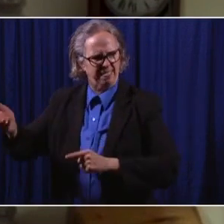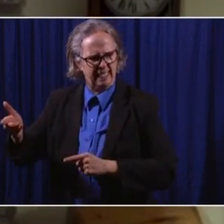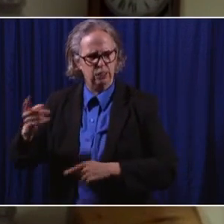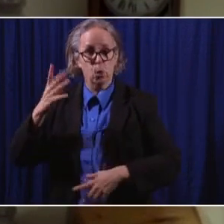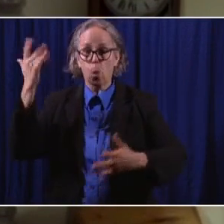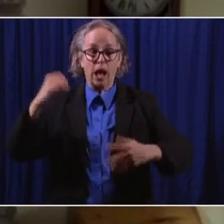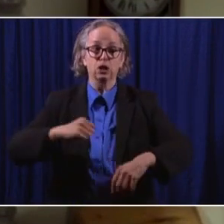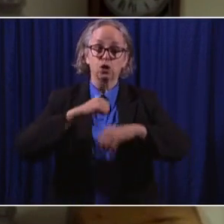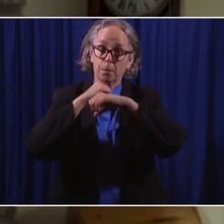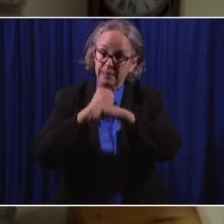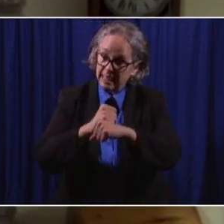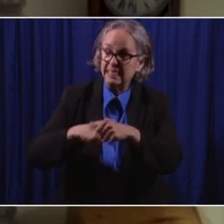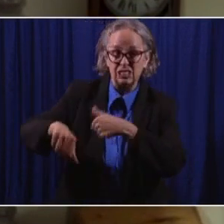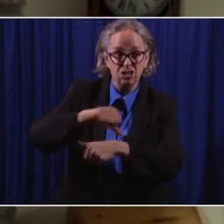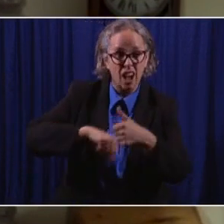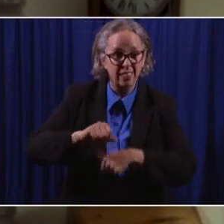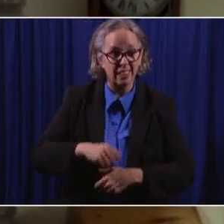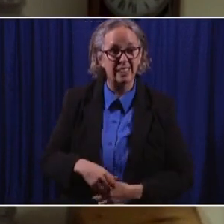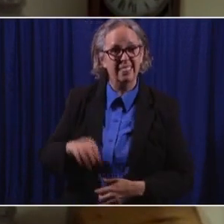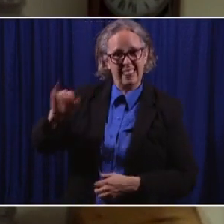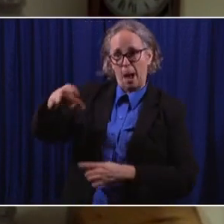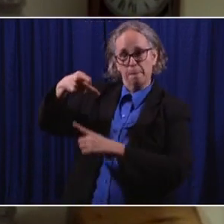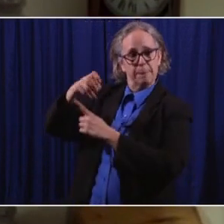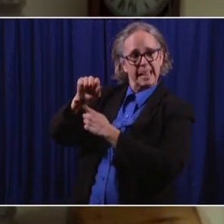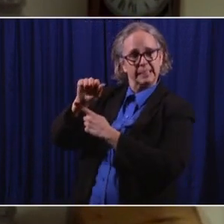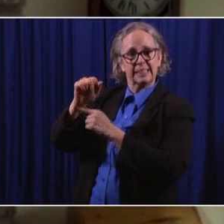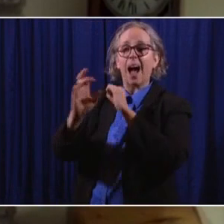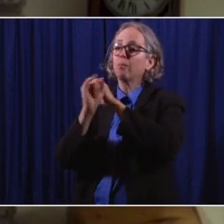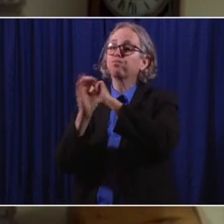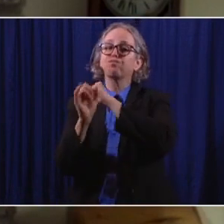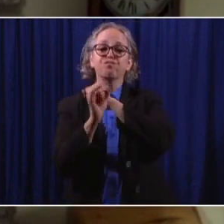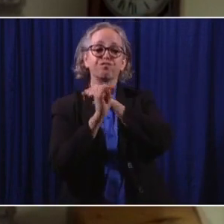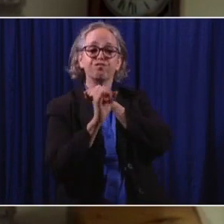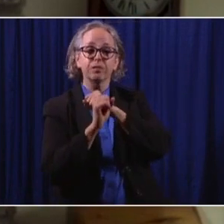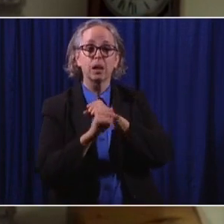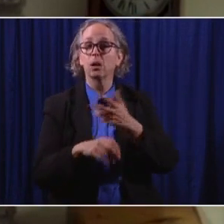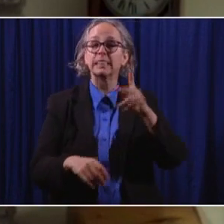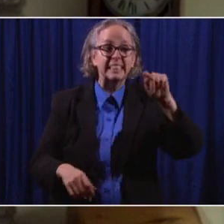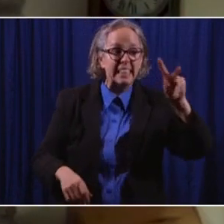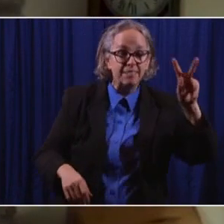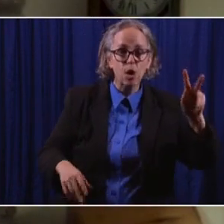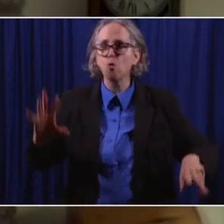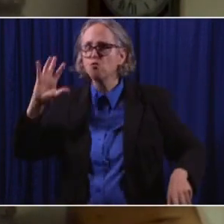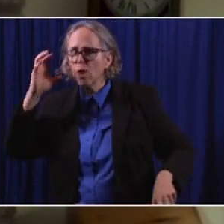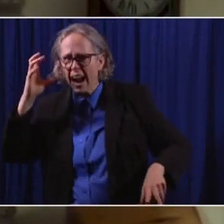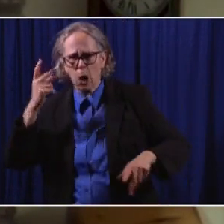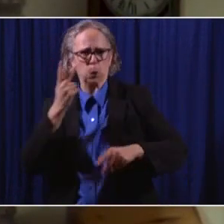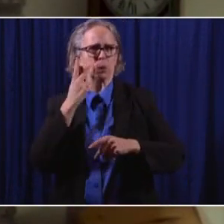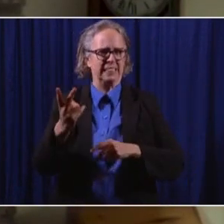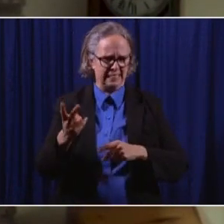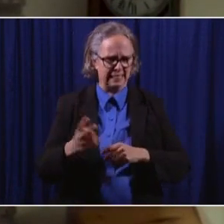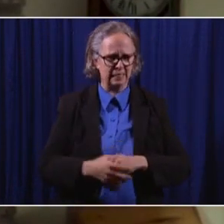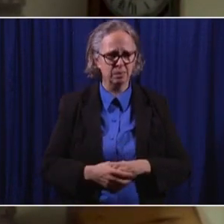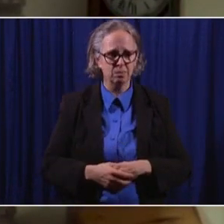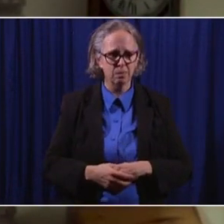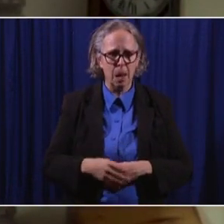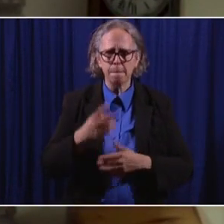public service announcements are airing throughout the state right now on both TV and on radio. Both feature